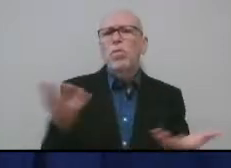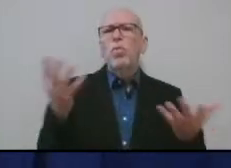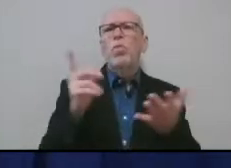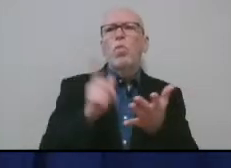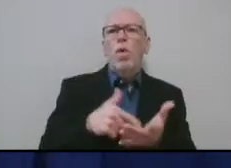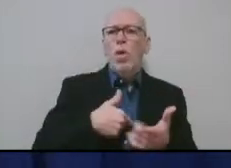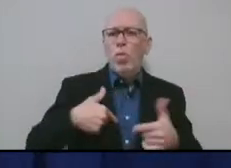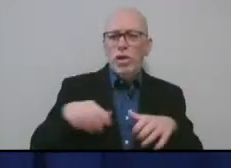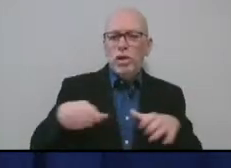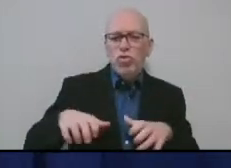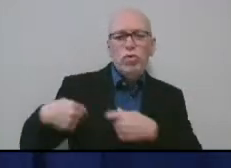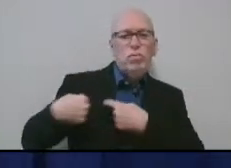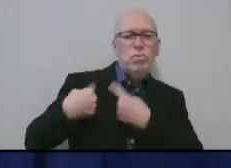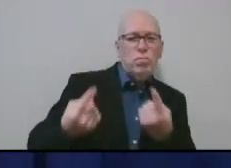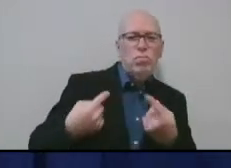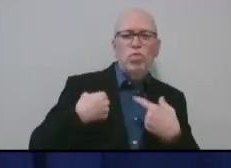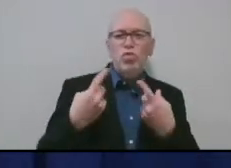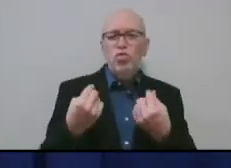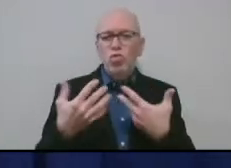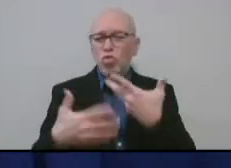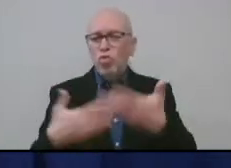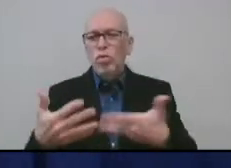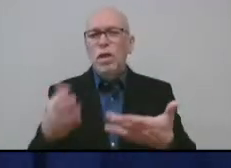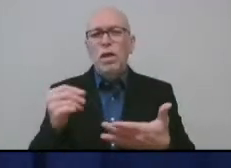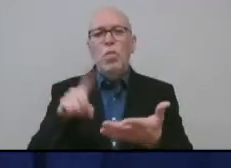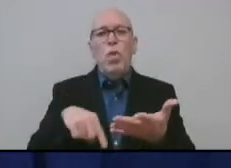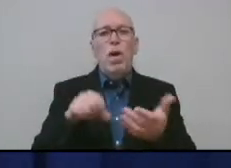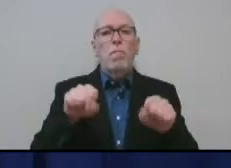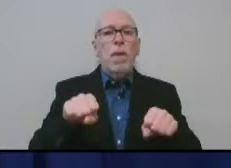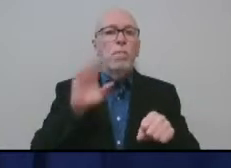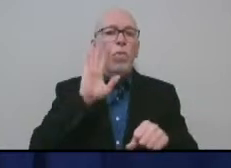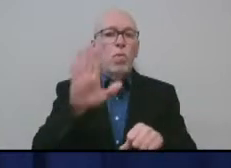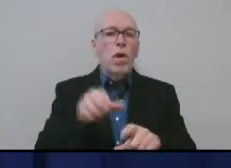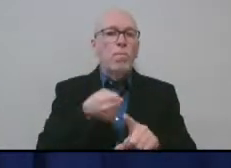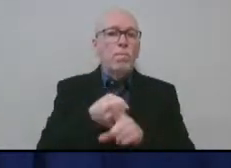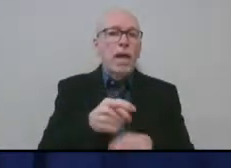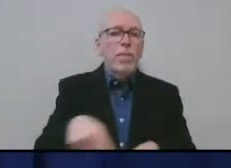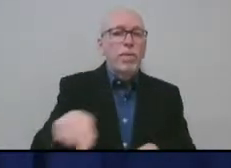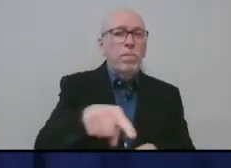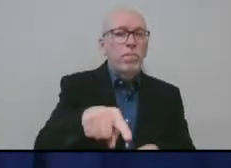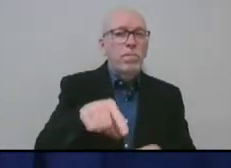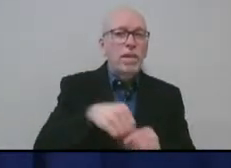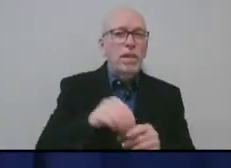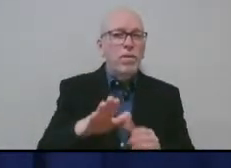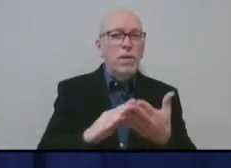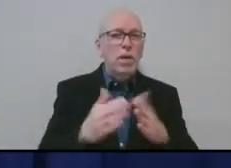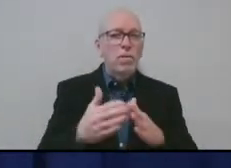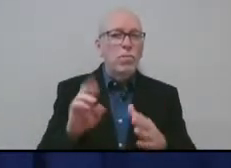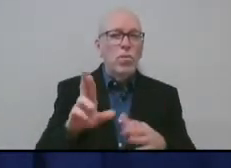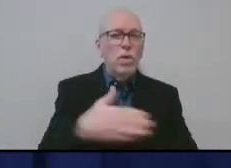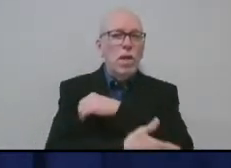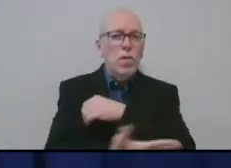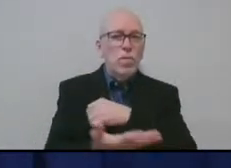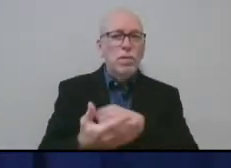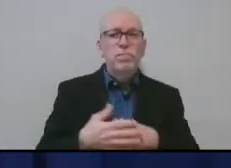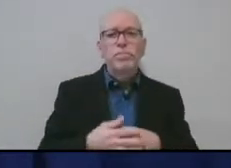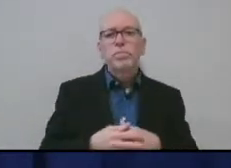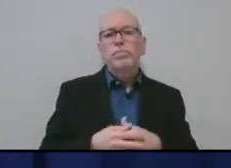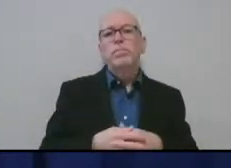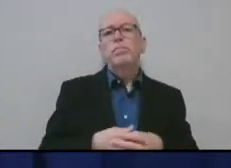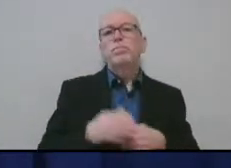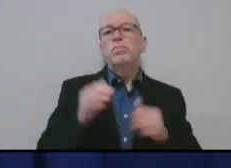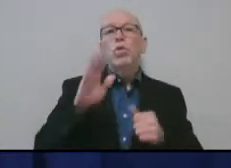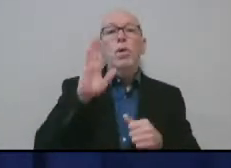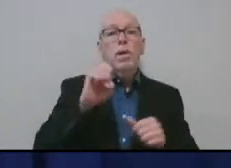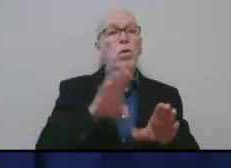where we are, and what may affect them or what they may see within their own county. Whether that's an opening of a federally